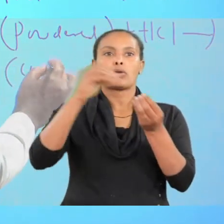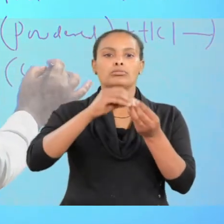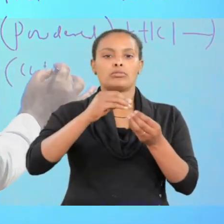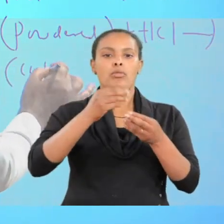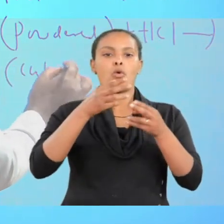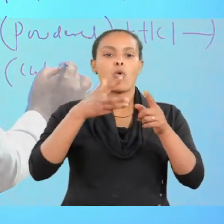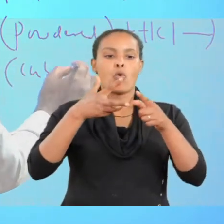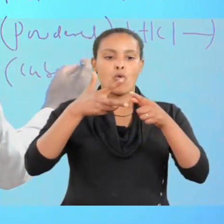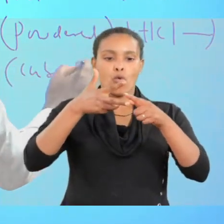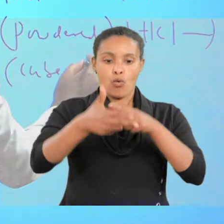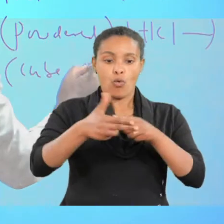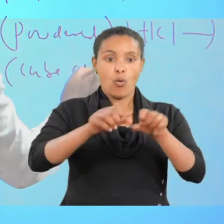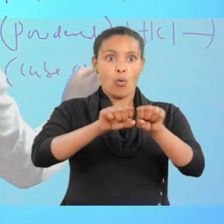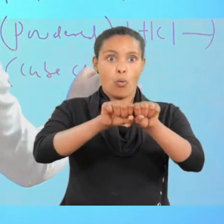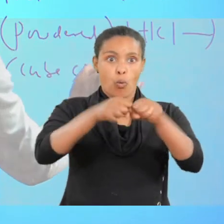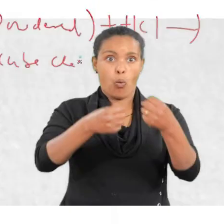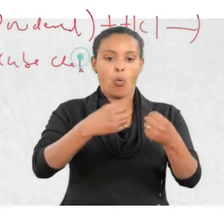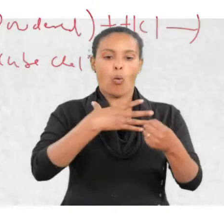chalk